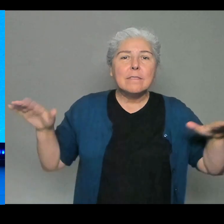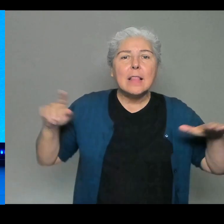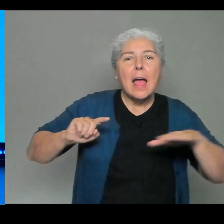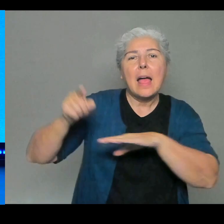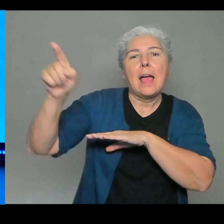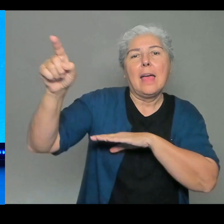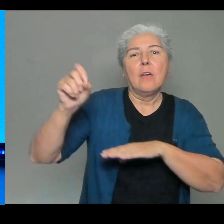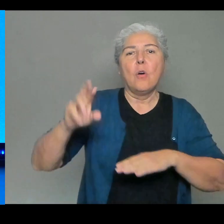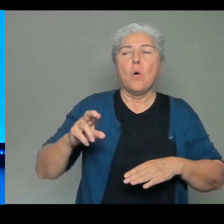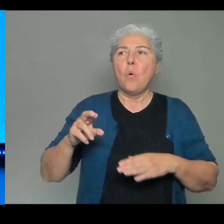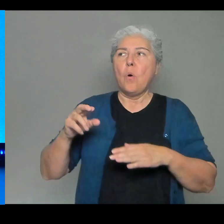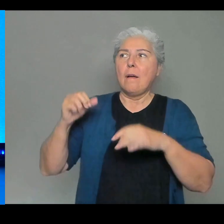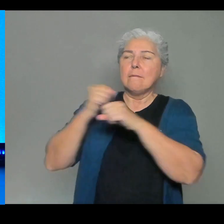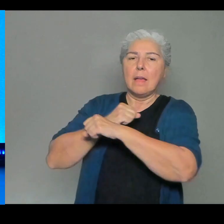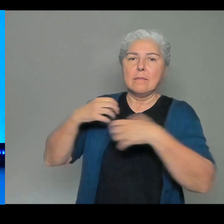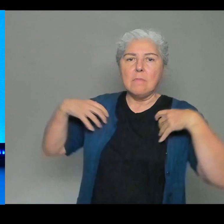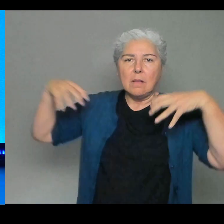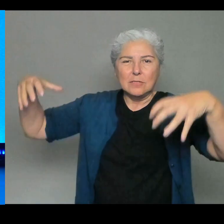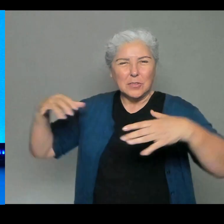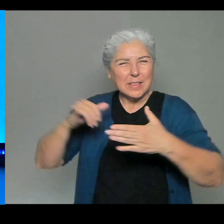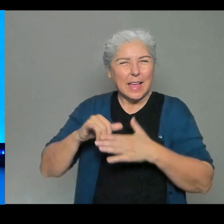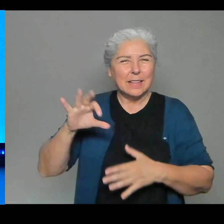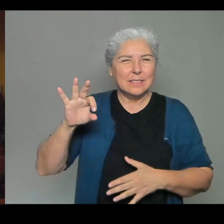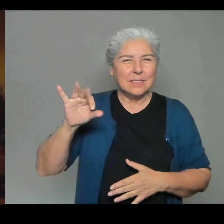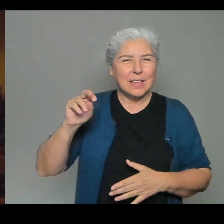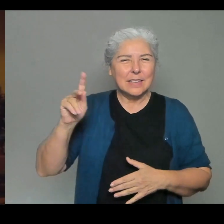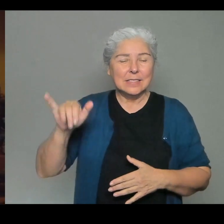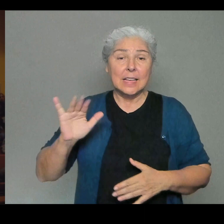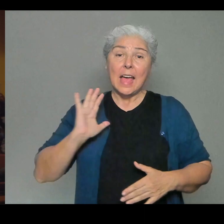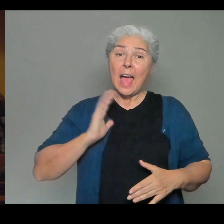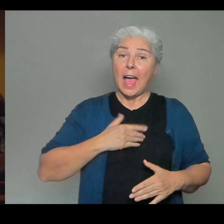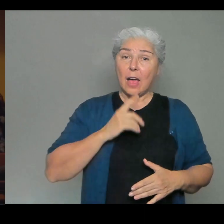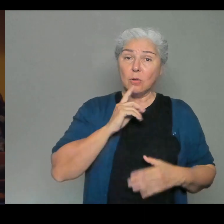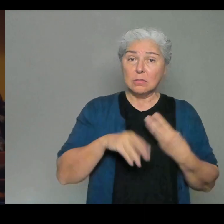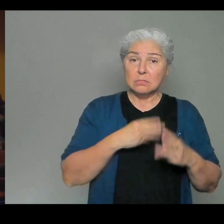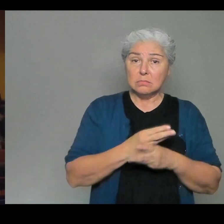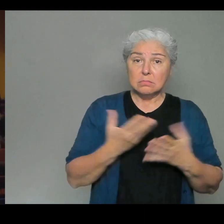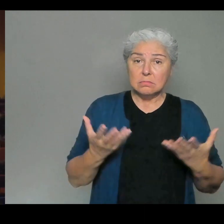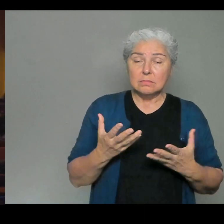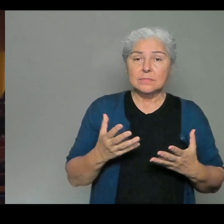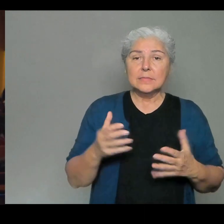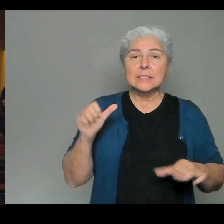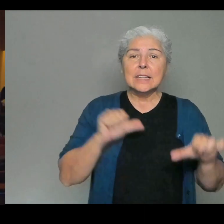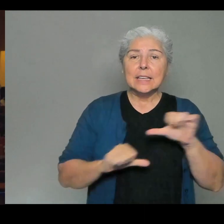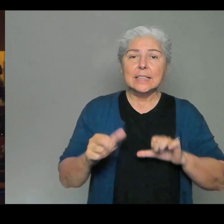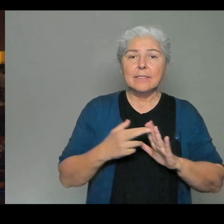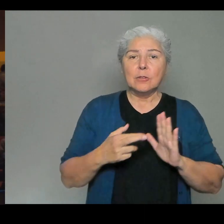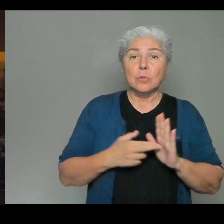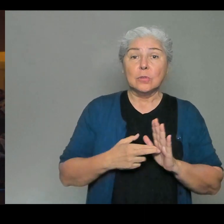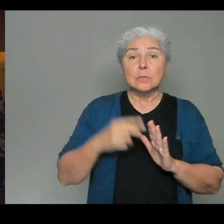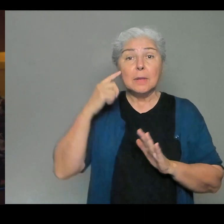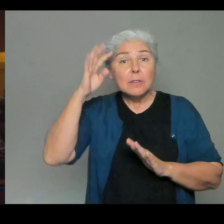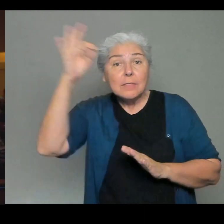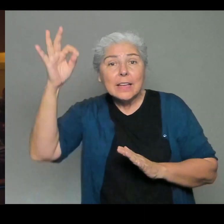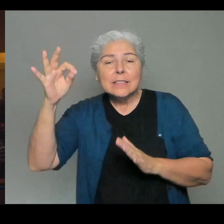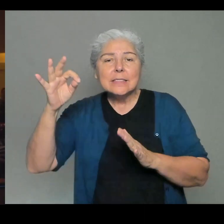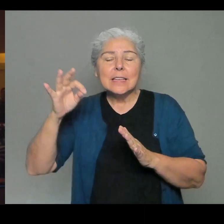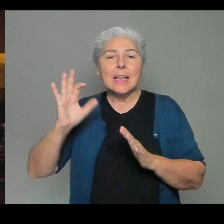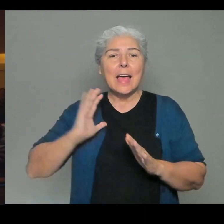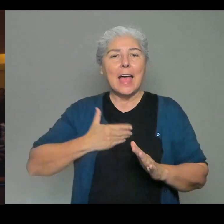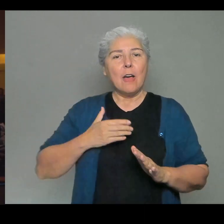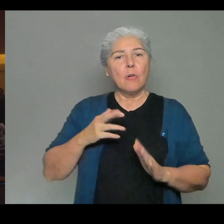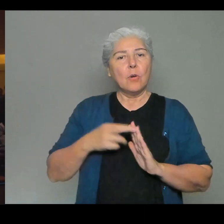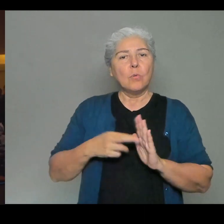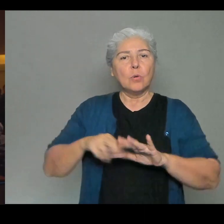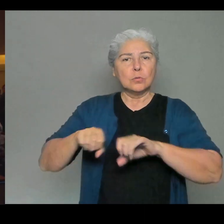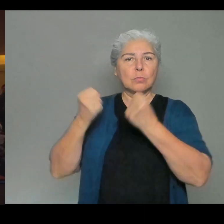monsters, that's fantasy, okay? So the rules of our reality, the scientific rules, they're broken, they're